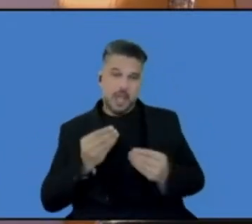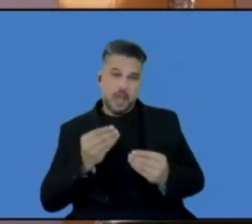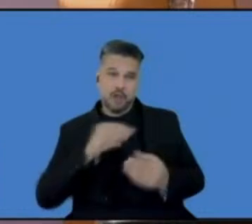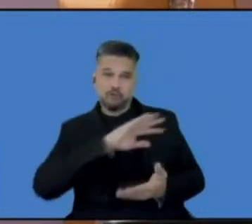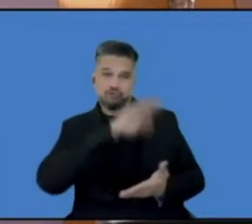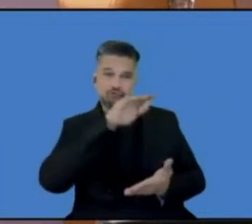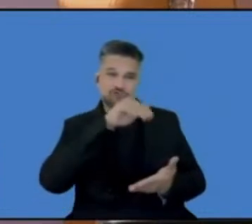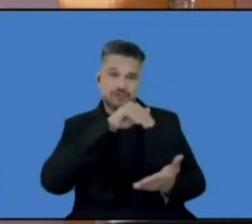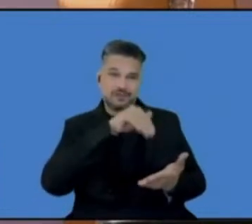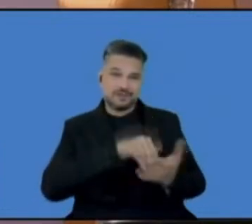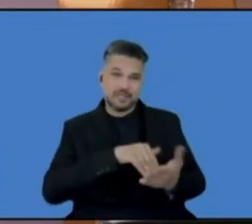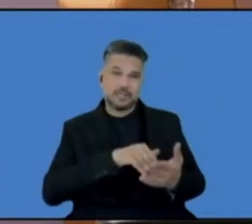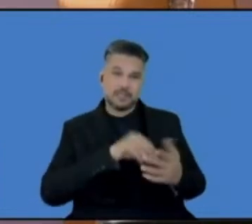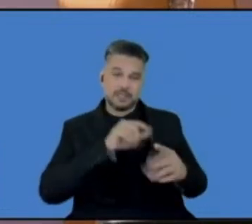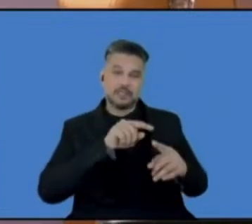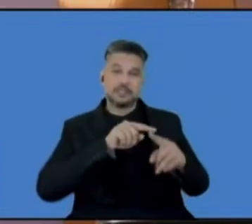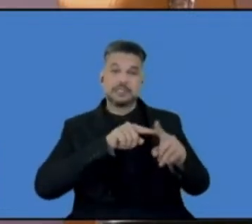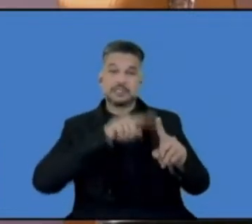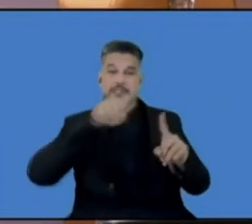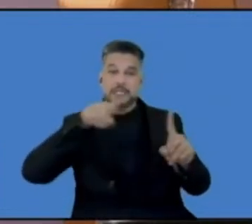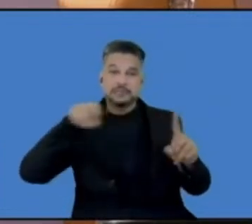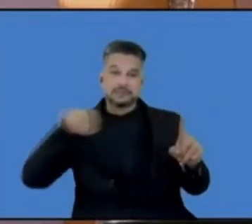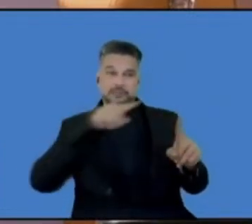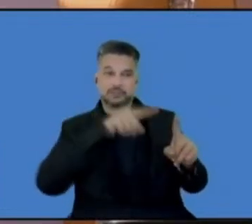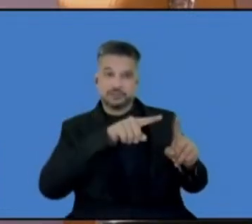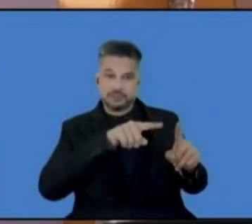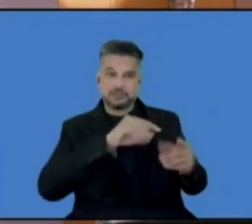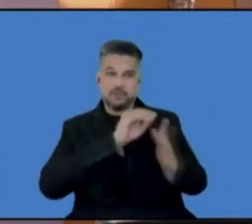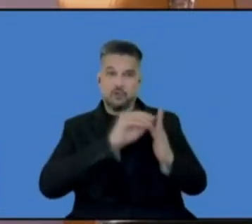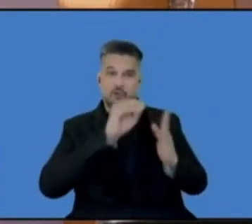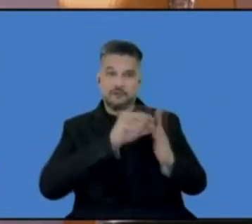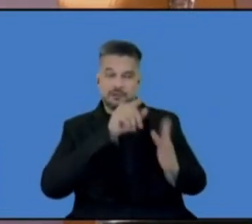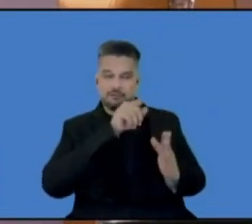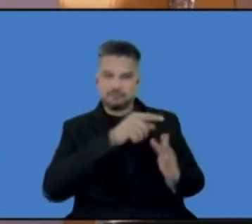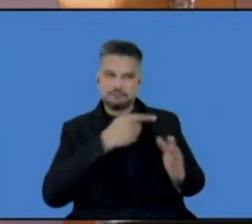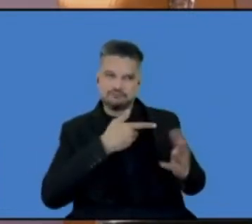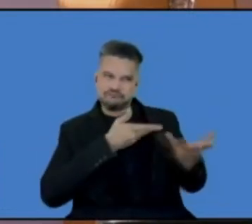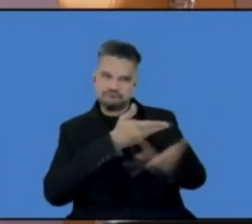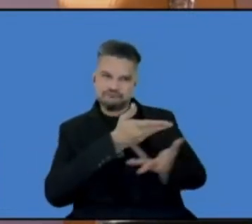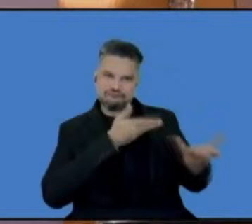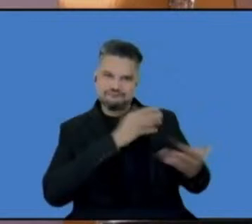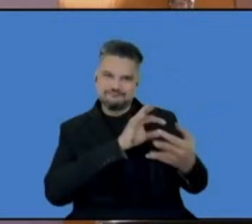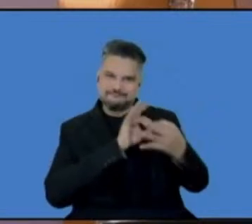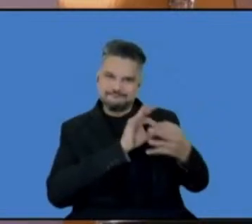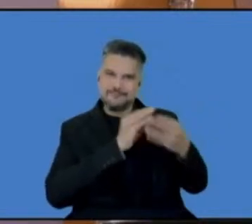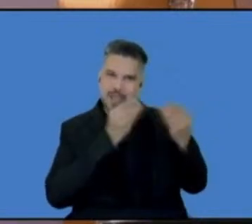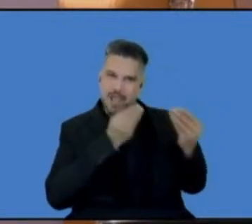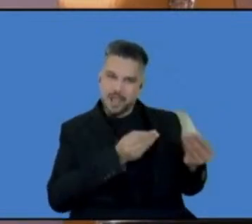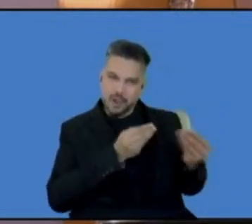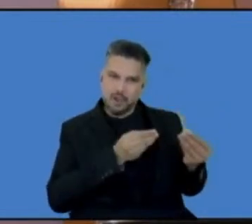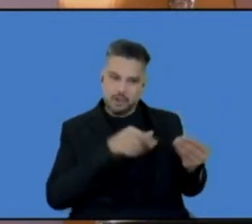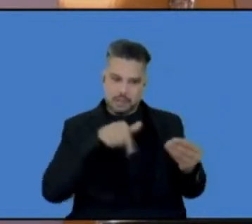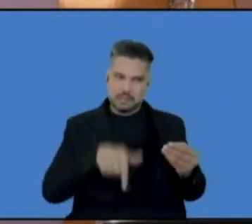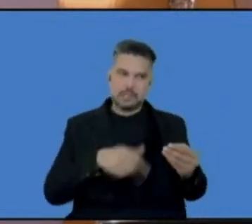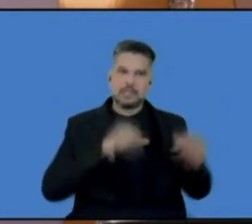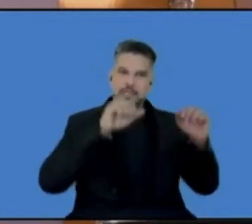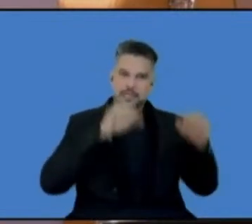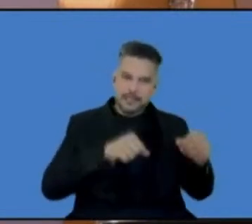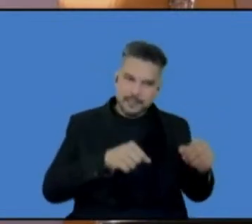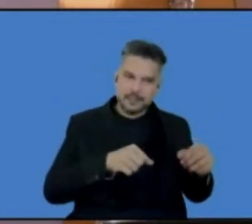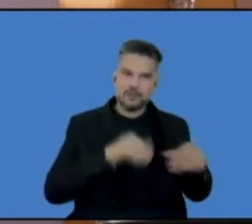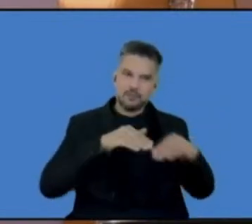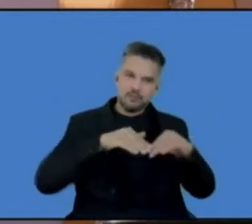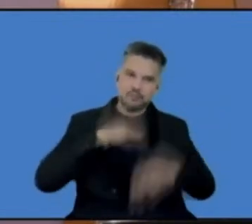necessary data. And this program has enabled us to have meaningful